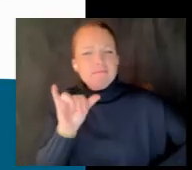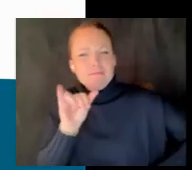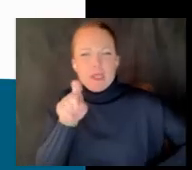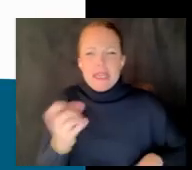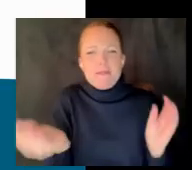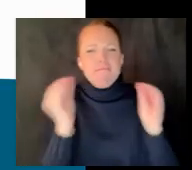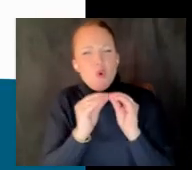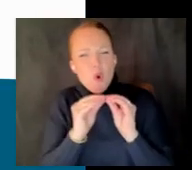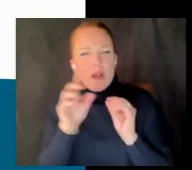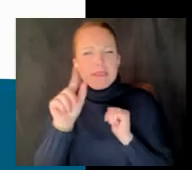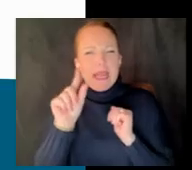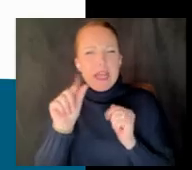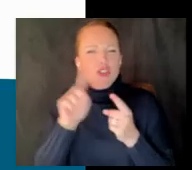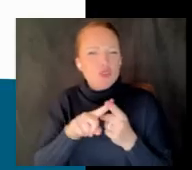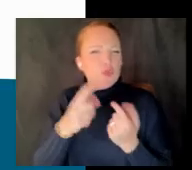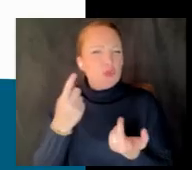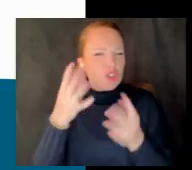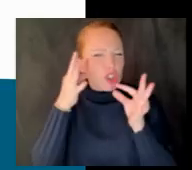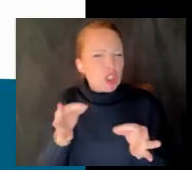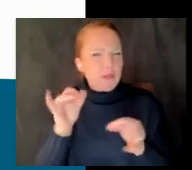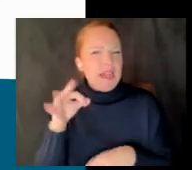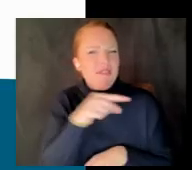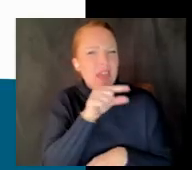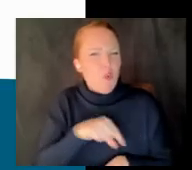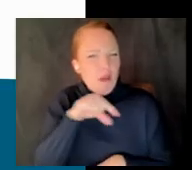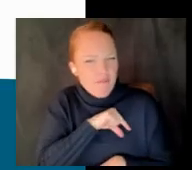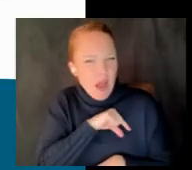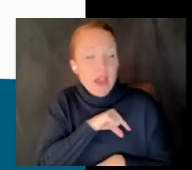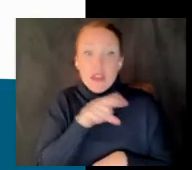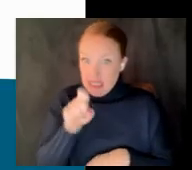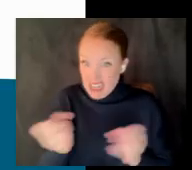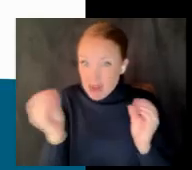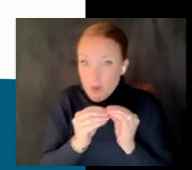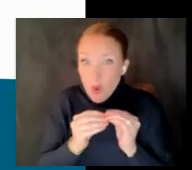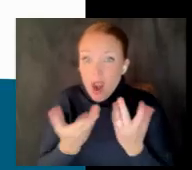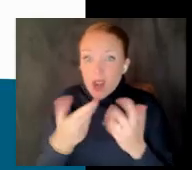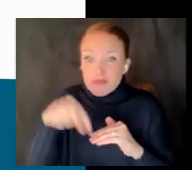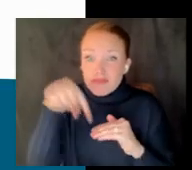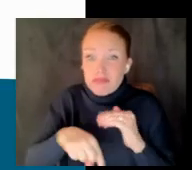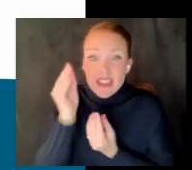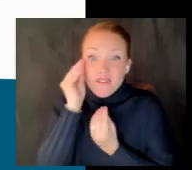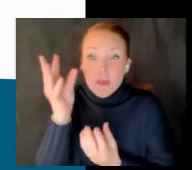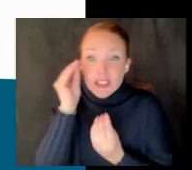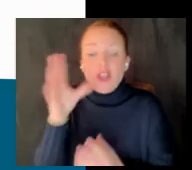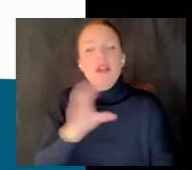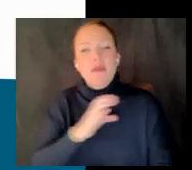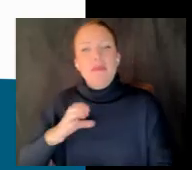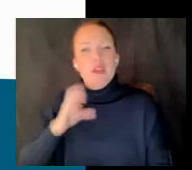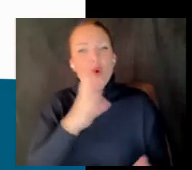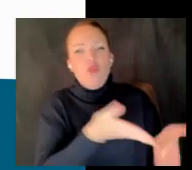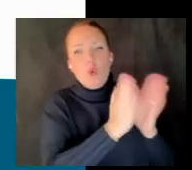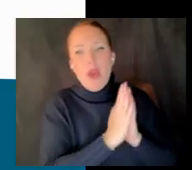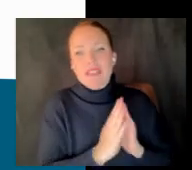initial qualification determination. If additional information is needed, the committee will need to propose the required assessments